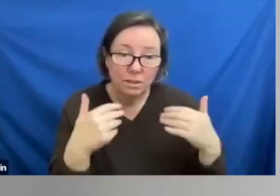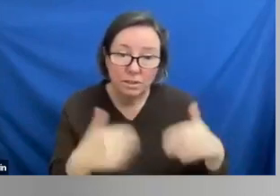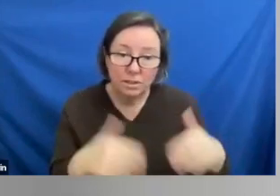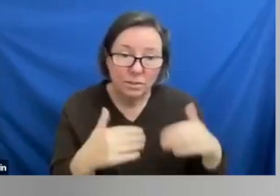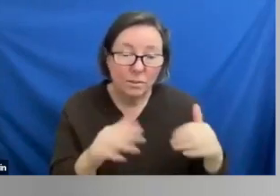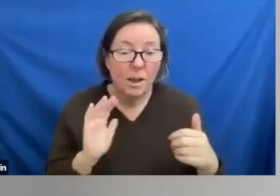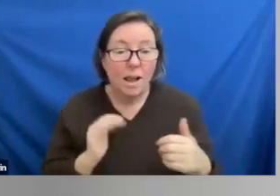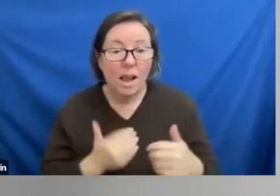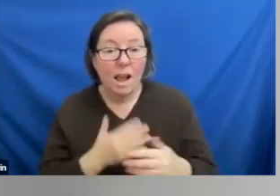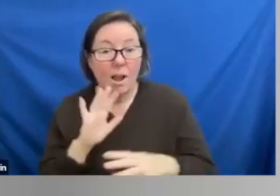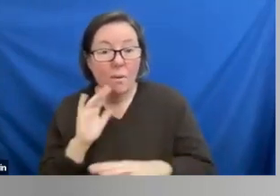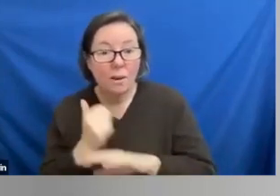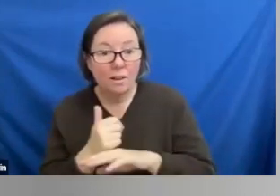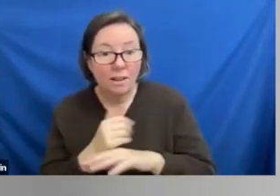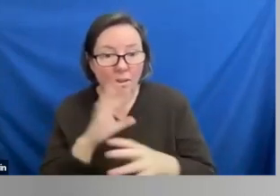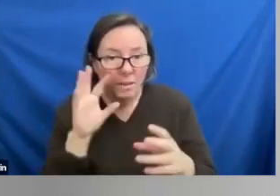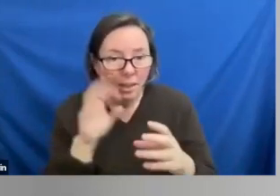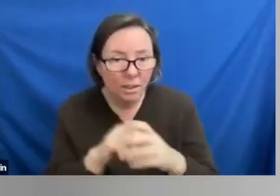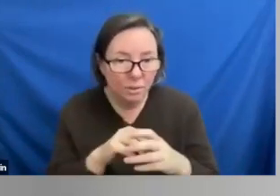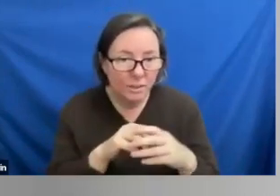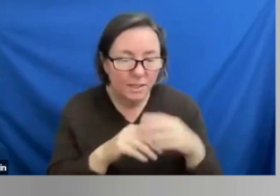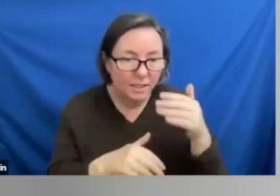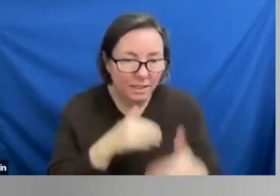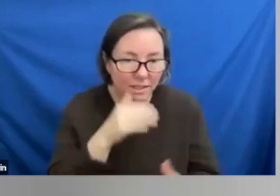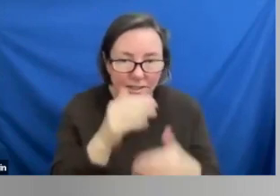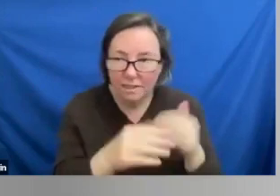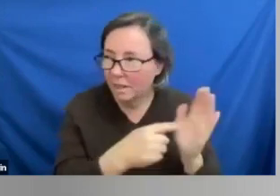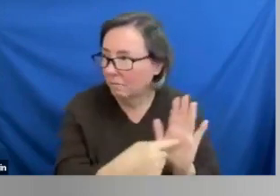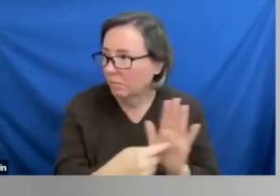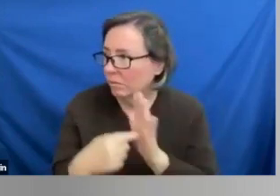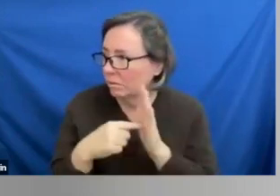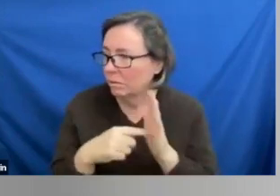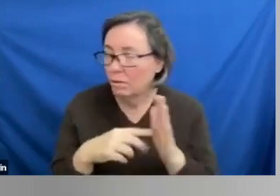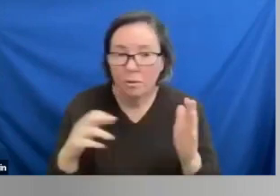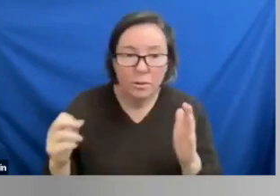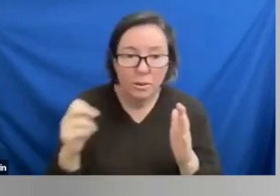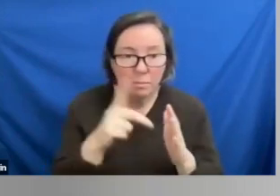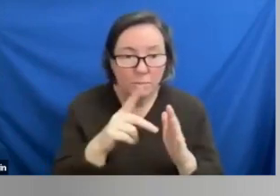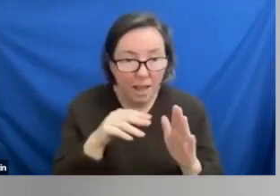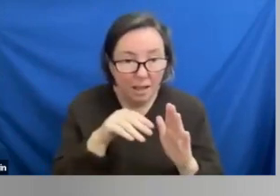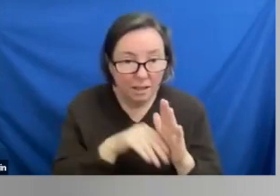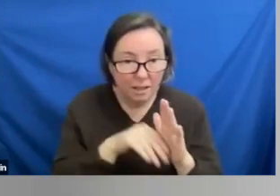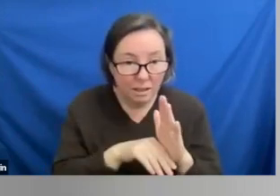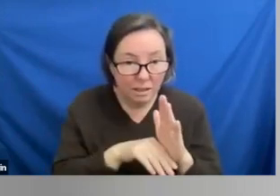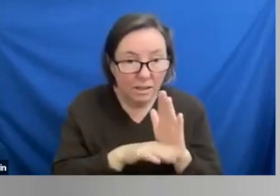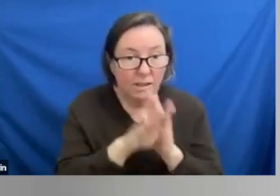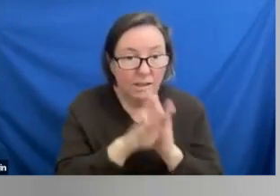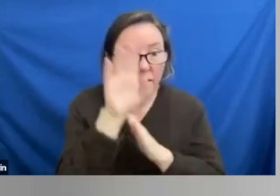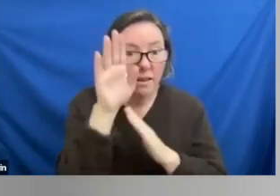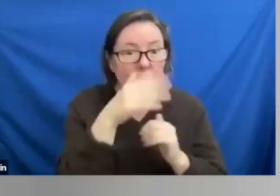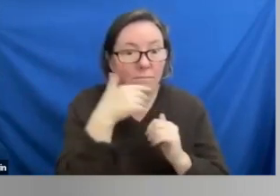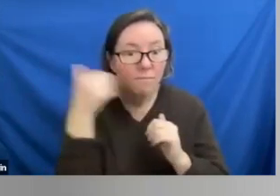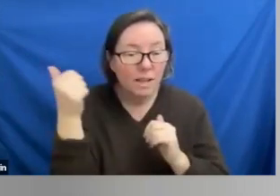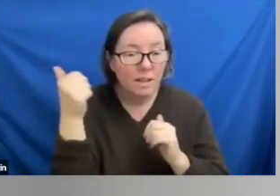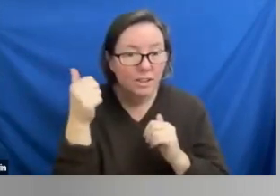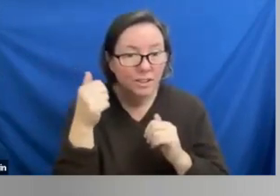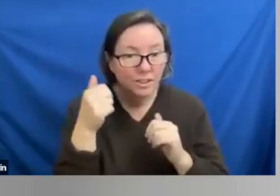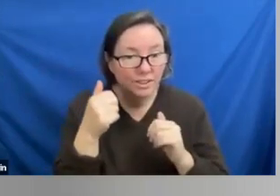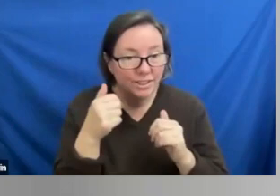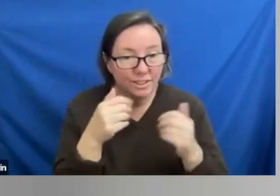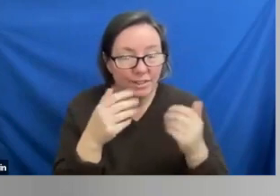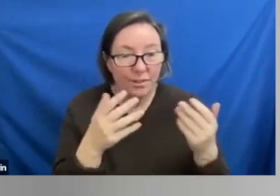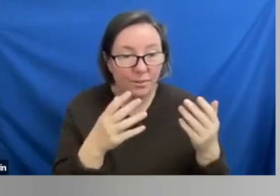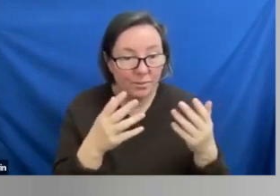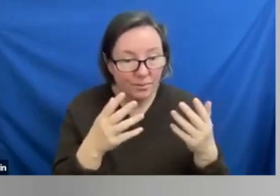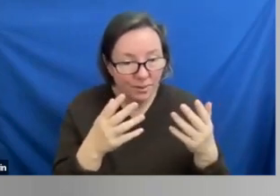included in the steps that necessary in ensuring that when we come back from this, we come back better for it. It's an incredible statement